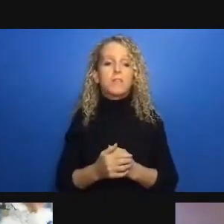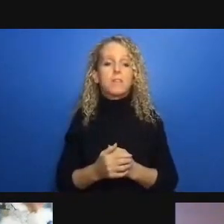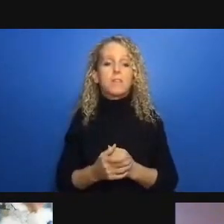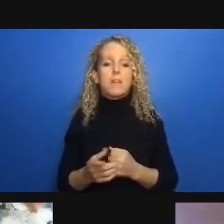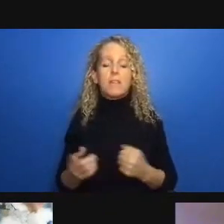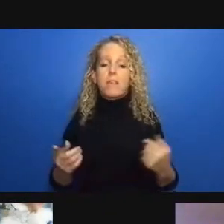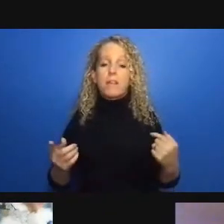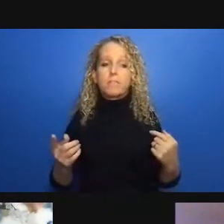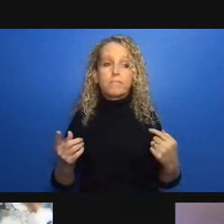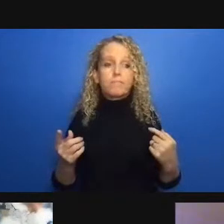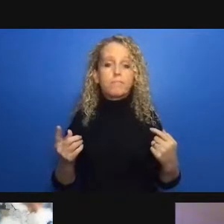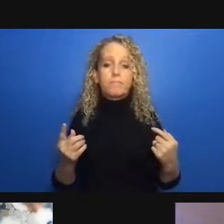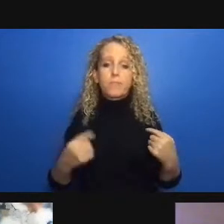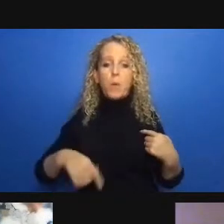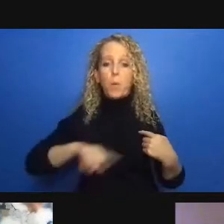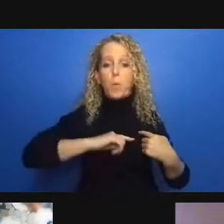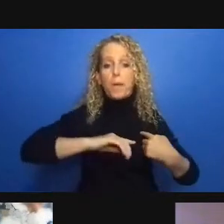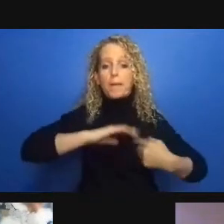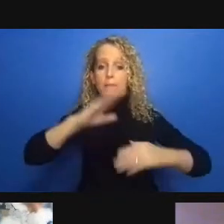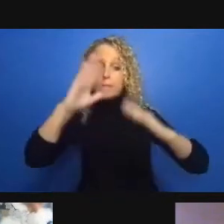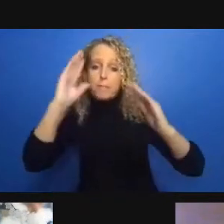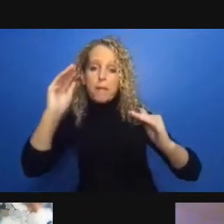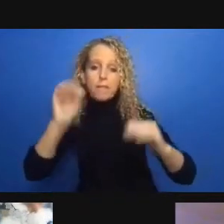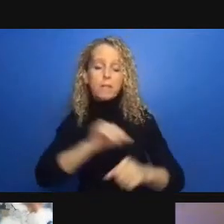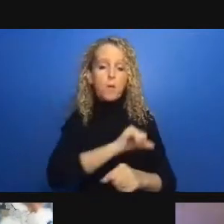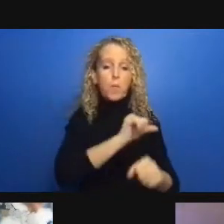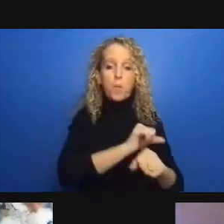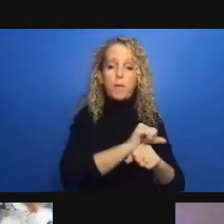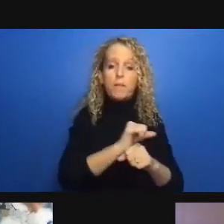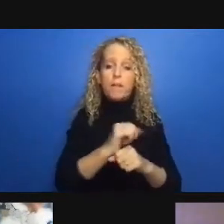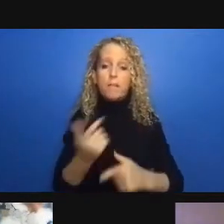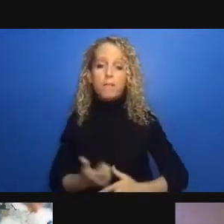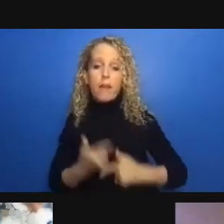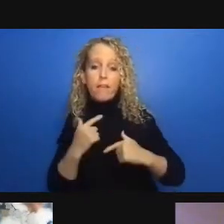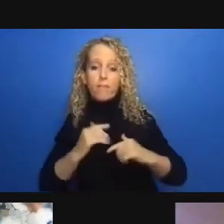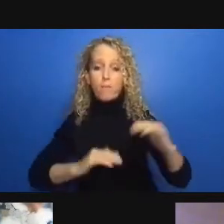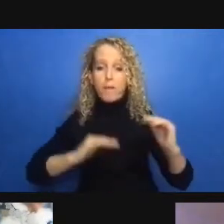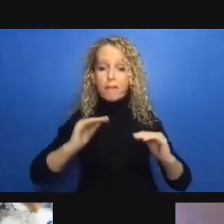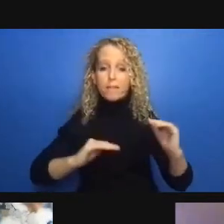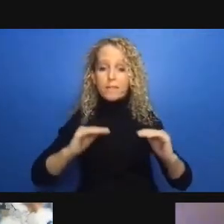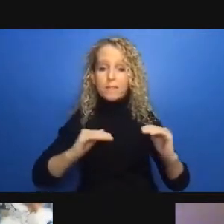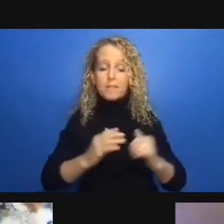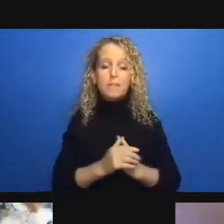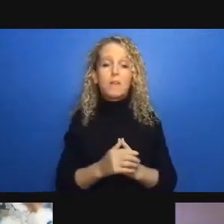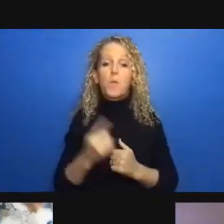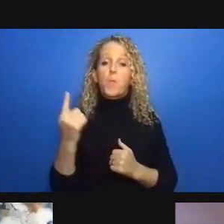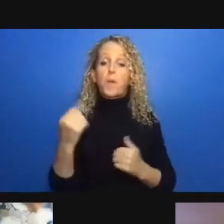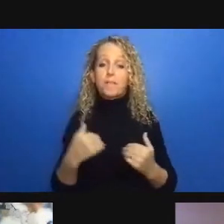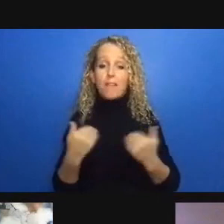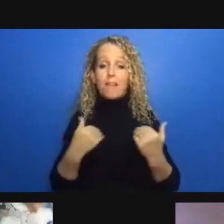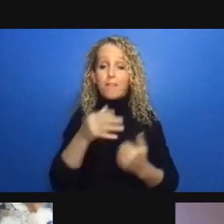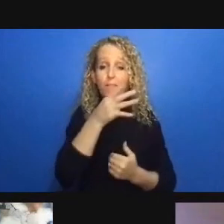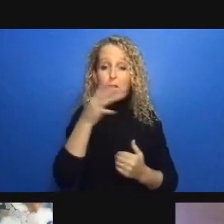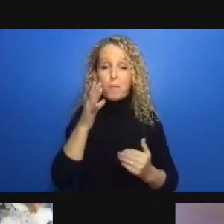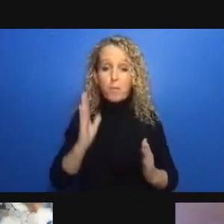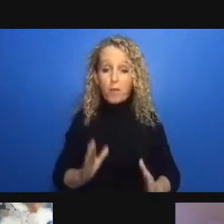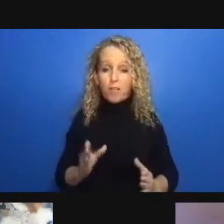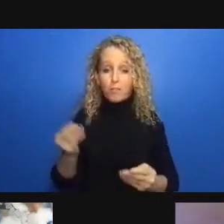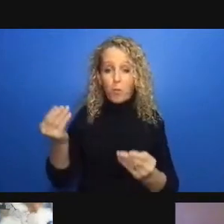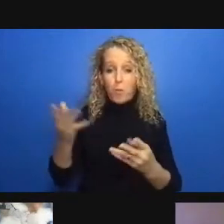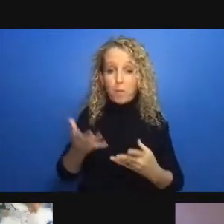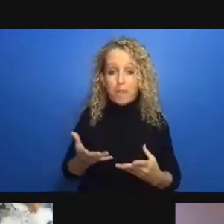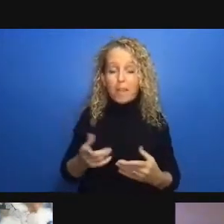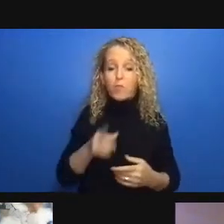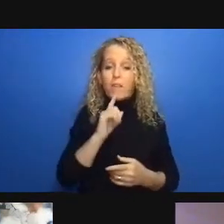that work-life balance or actually, I had a young farmer tell me that referring to that work-life